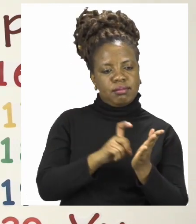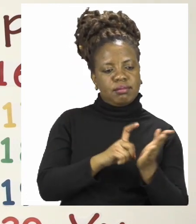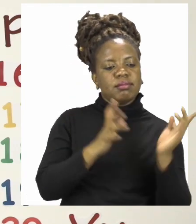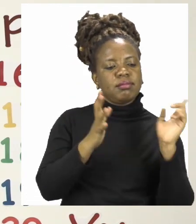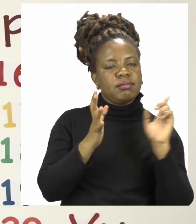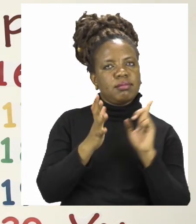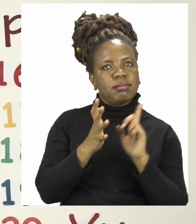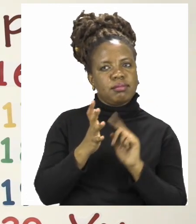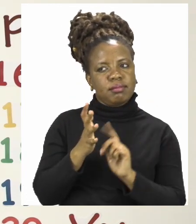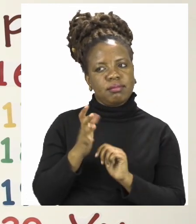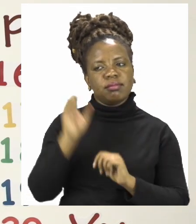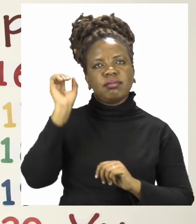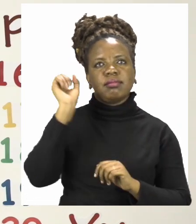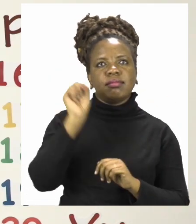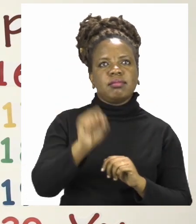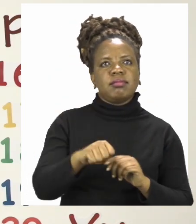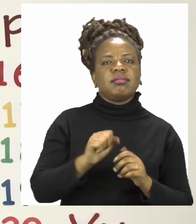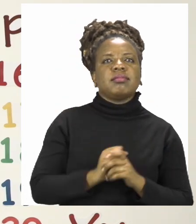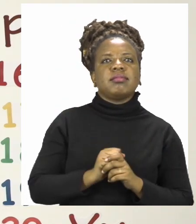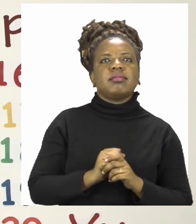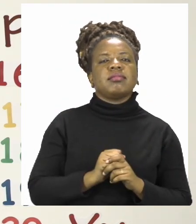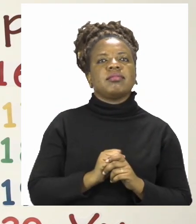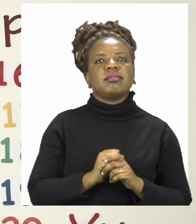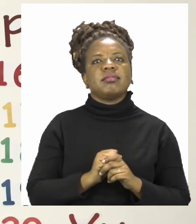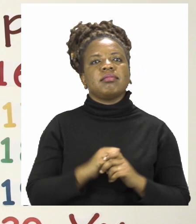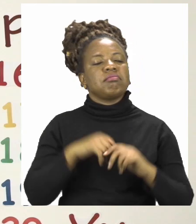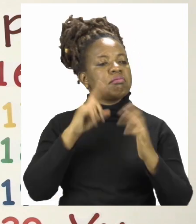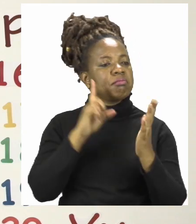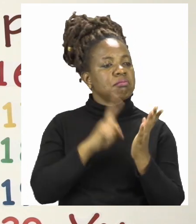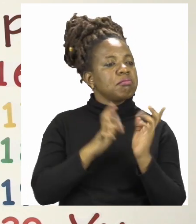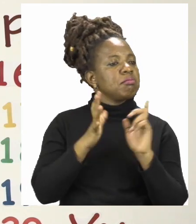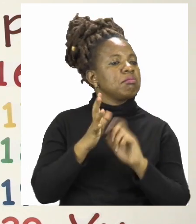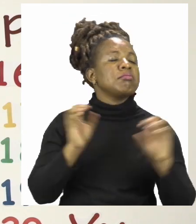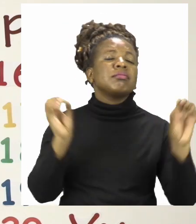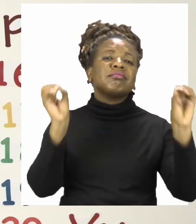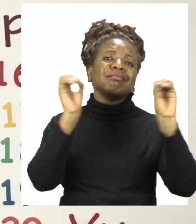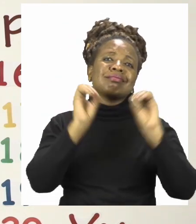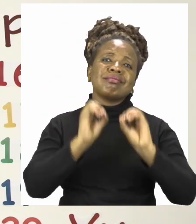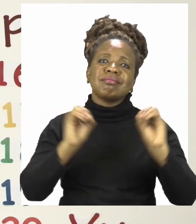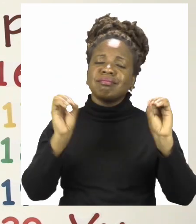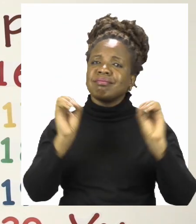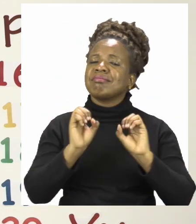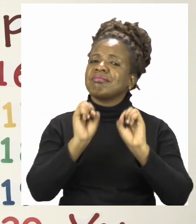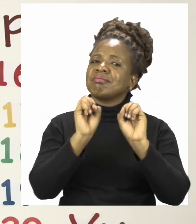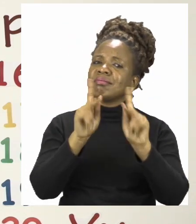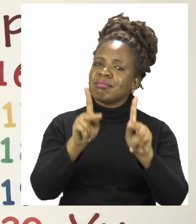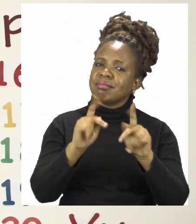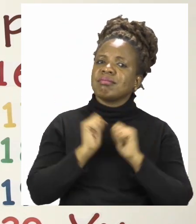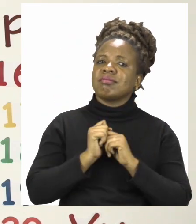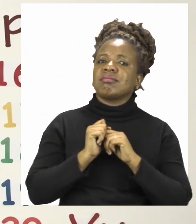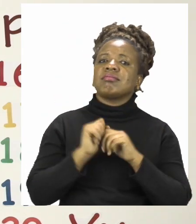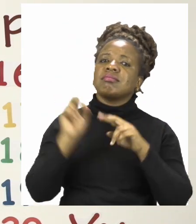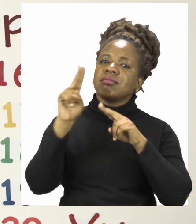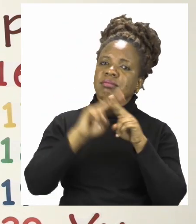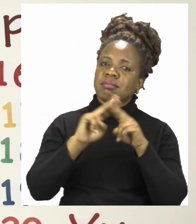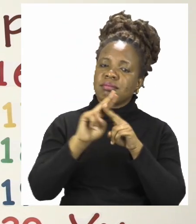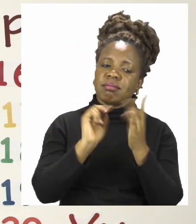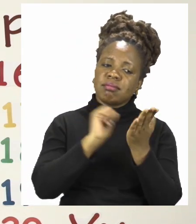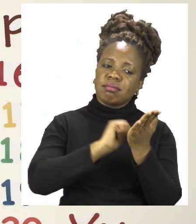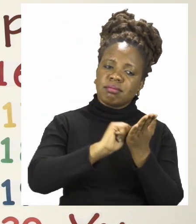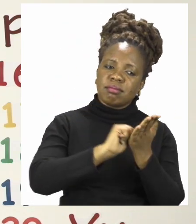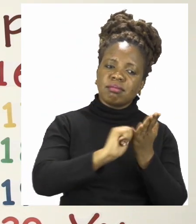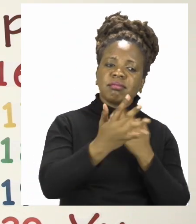sanitizer. And remember, if you don't have sanitizer, that's okay. You can always use soap and